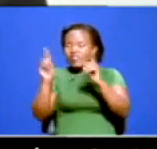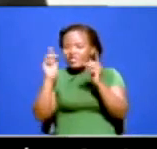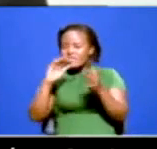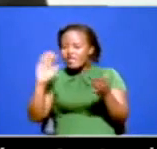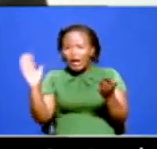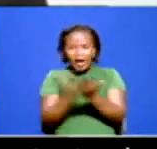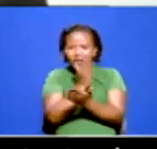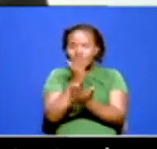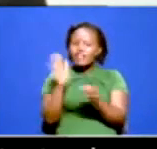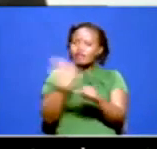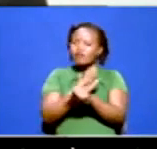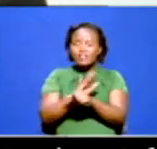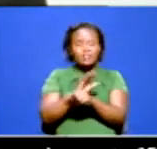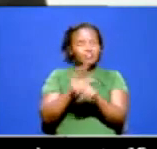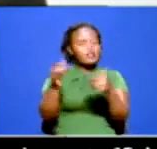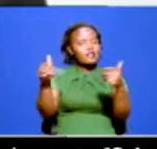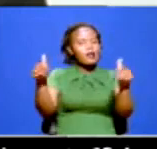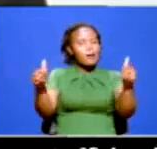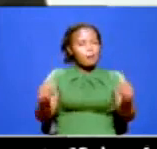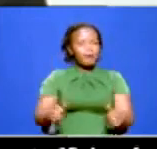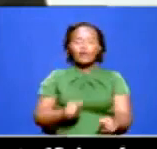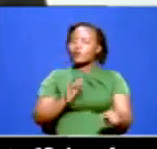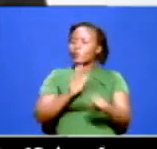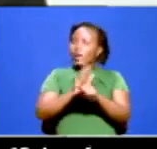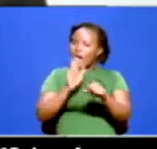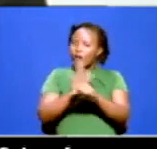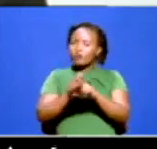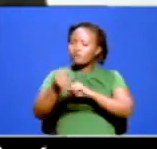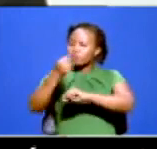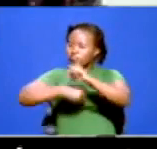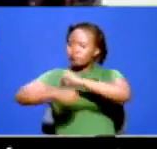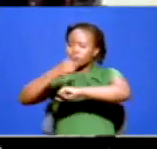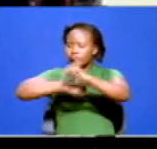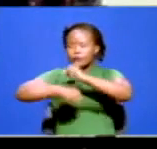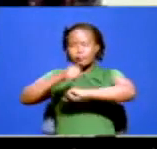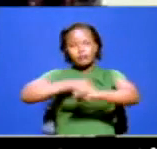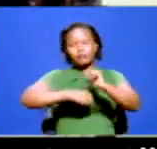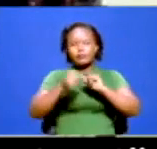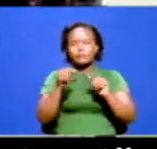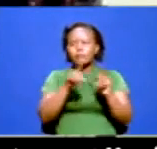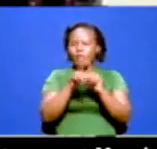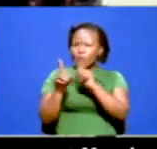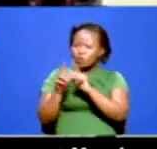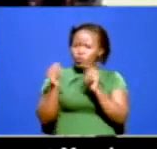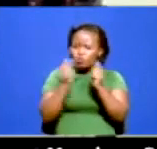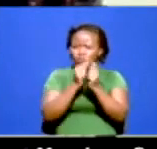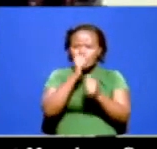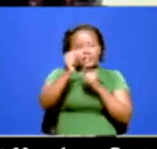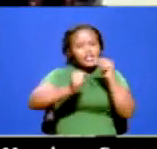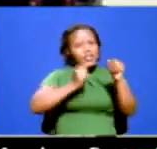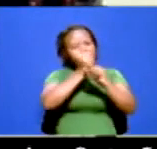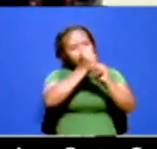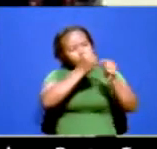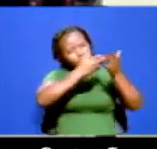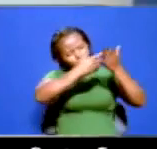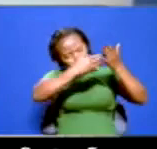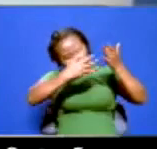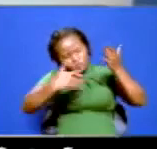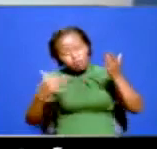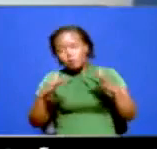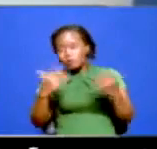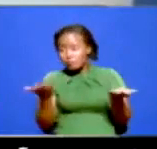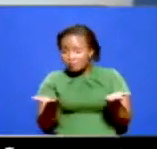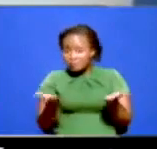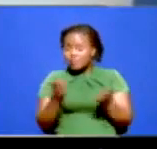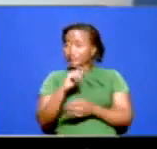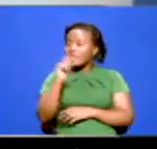not. There's still a lot of work to be done. And what has happened over that 10 years, the countries in AMISOM, Kenya being one of them,